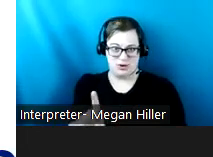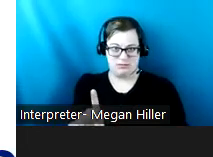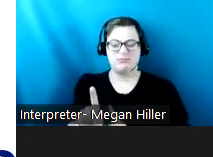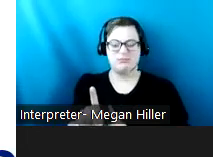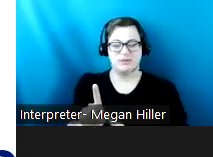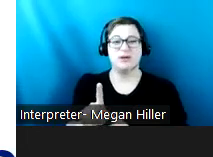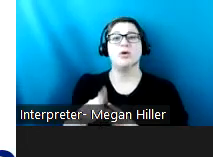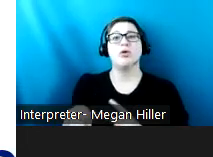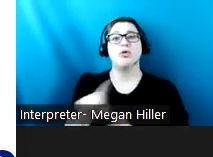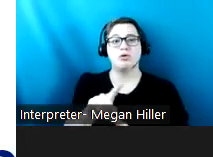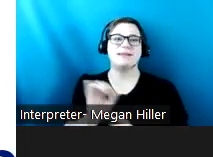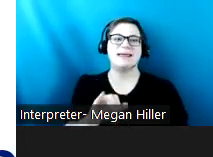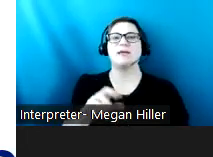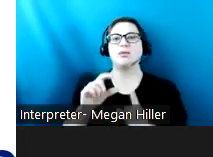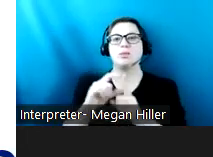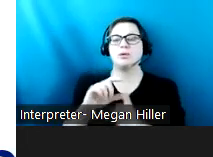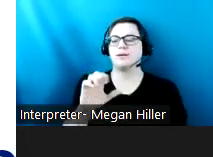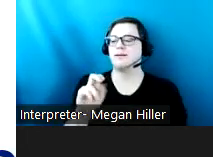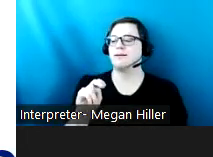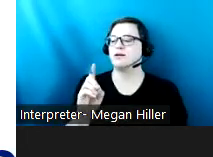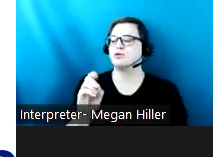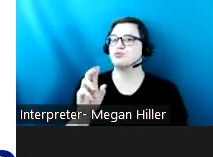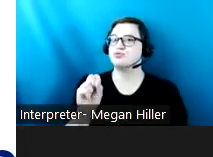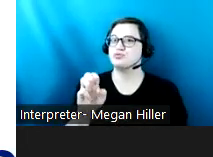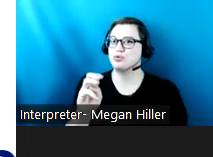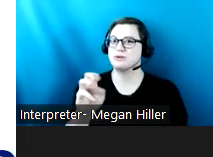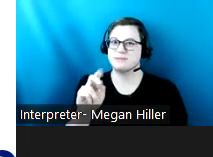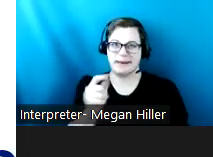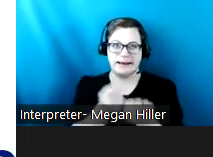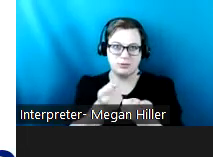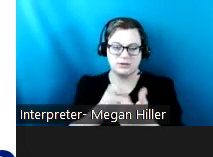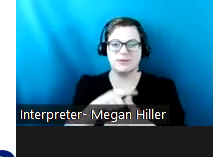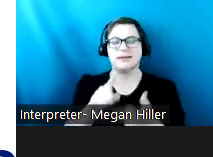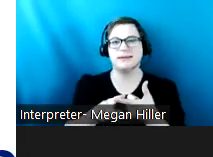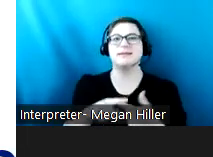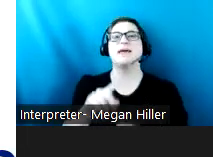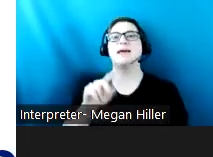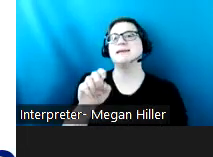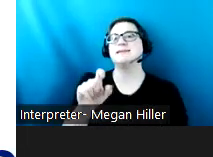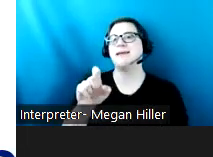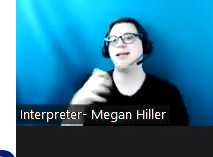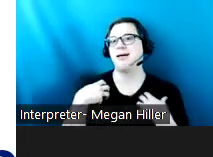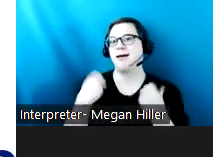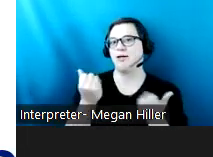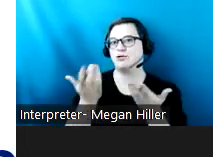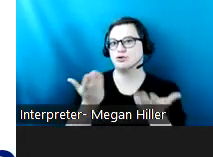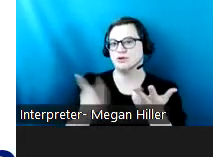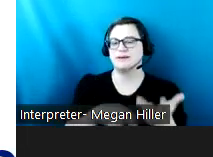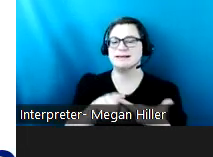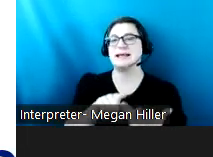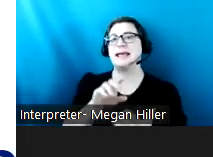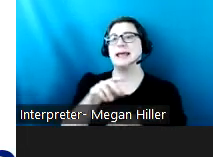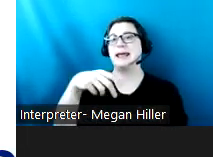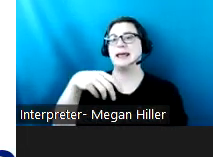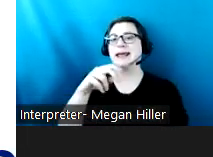those are items like endorsements, telehealth services, in-person services, and identifying treatment